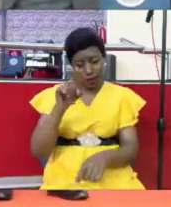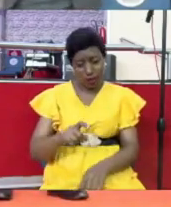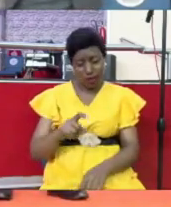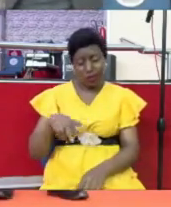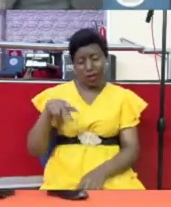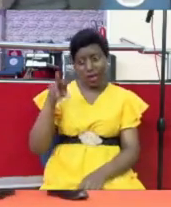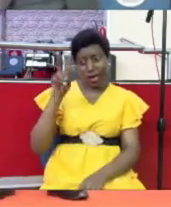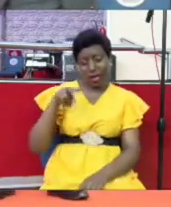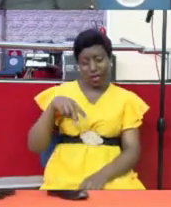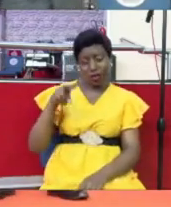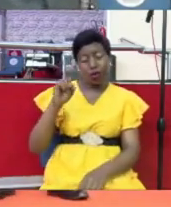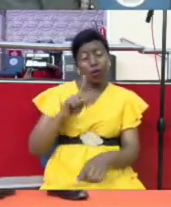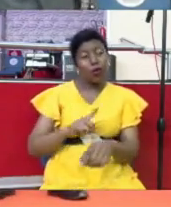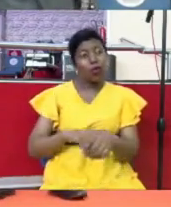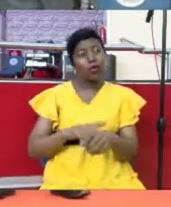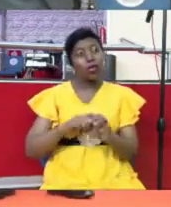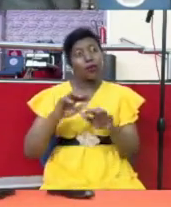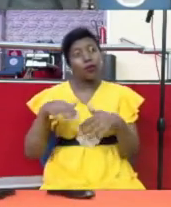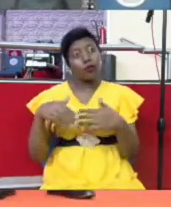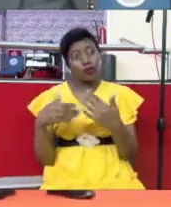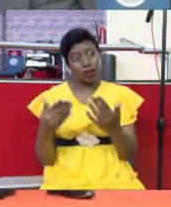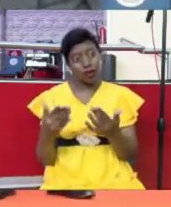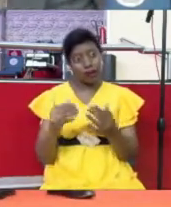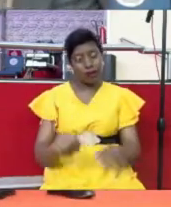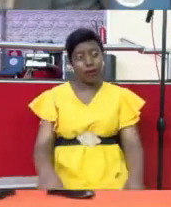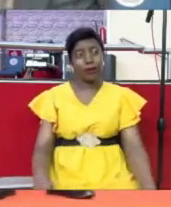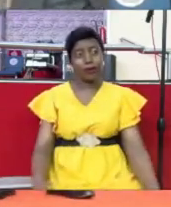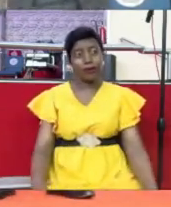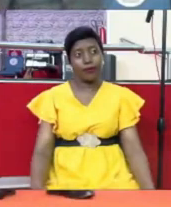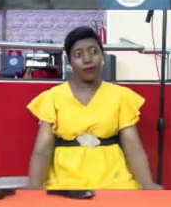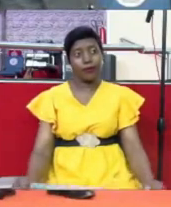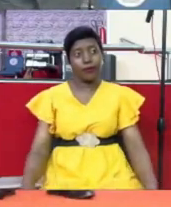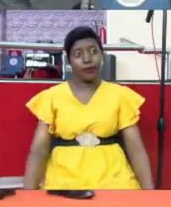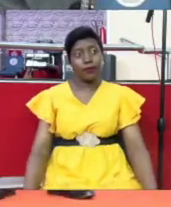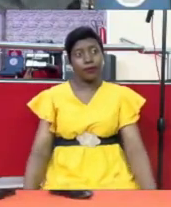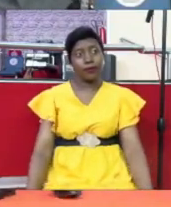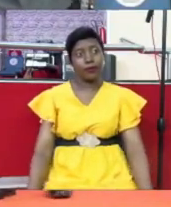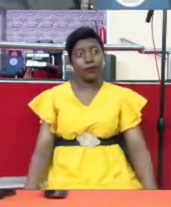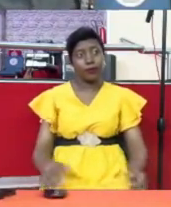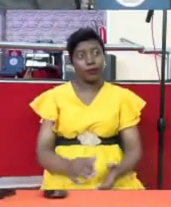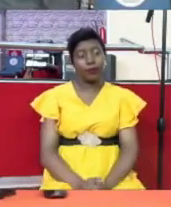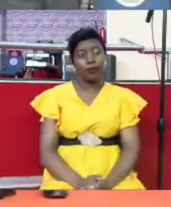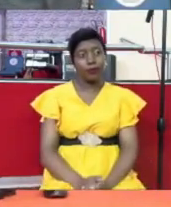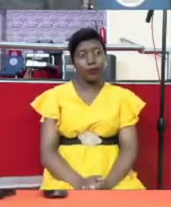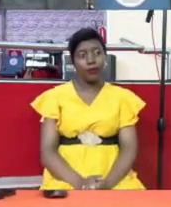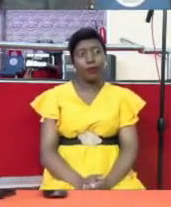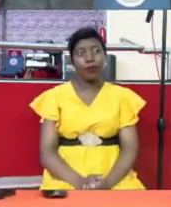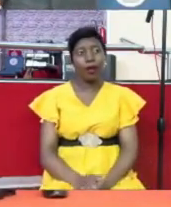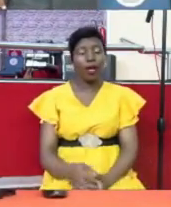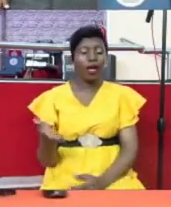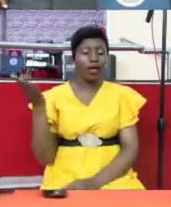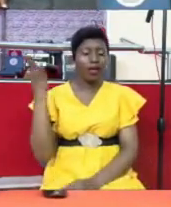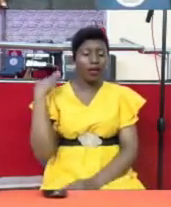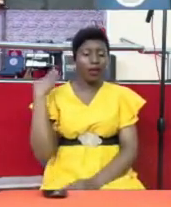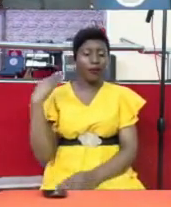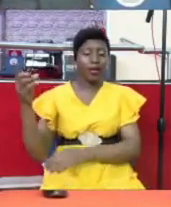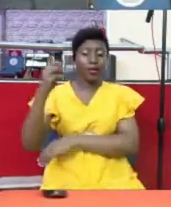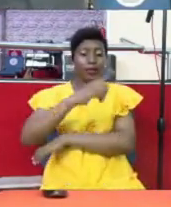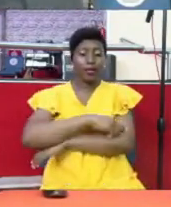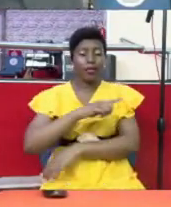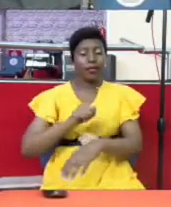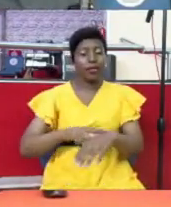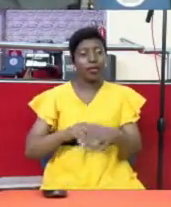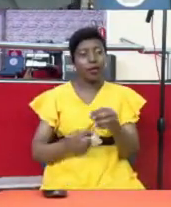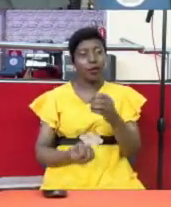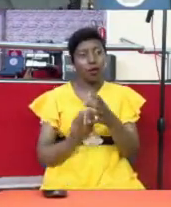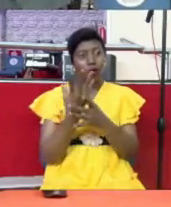time gets to us. Ndio inapaswa kuwa mtazamo wetu wakati wa kutoa. In the olden days when we were growing up, wakati